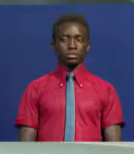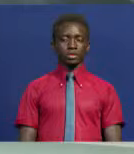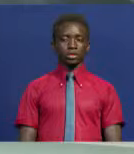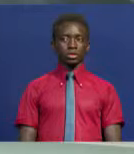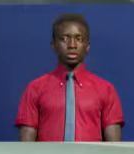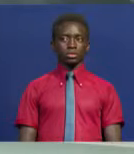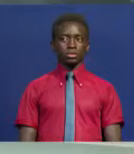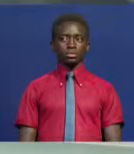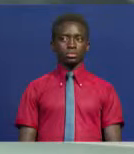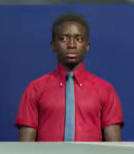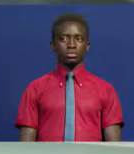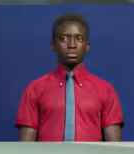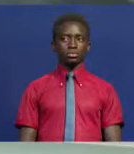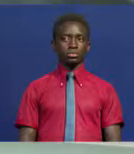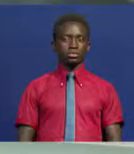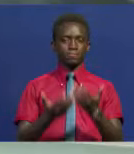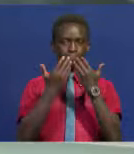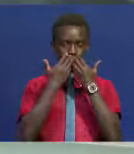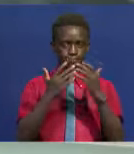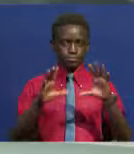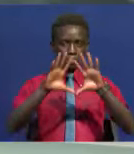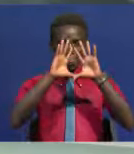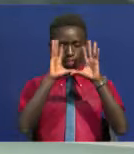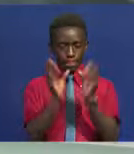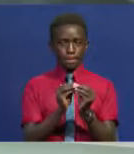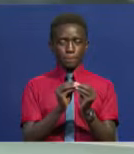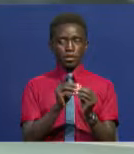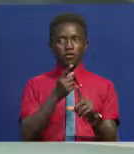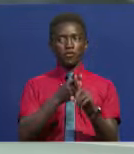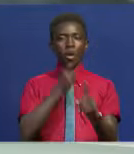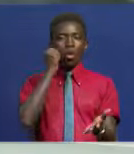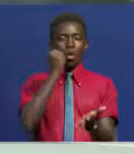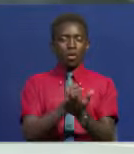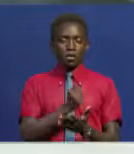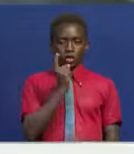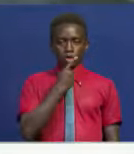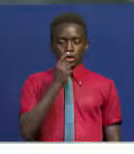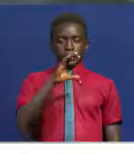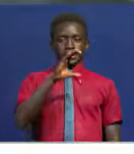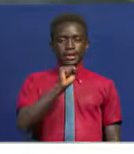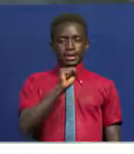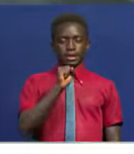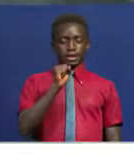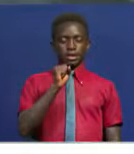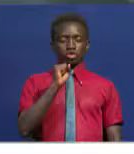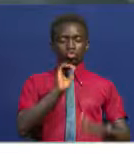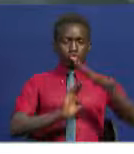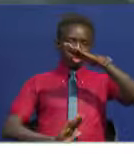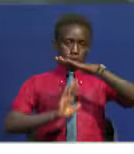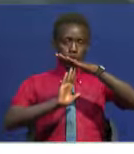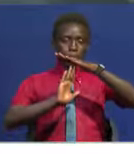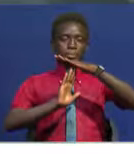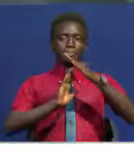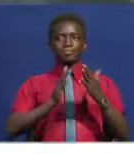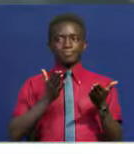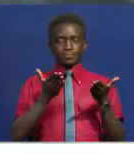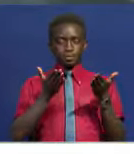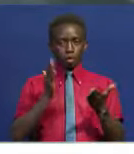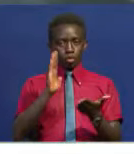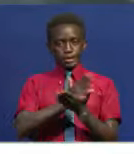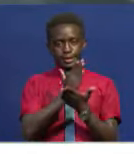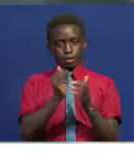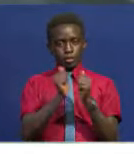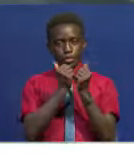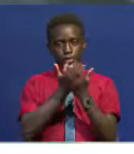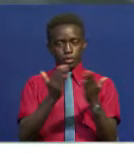well that's a summary of the communic from the office of the Prime cinate secretary musal MAV of course we will be sharing with you the other points that he made